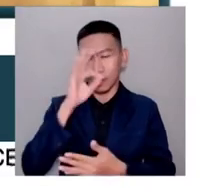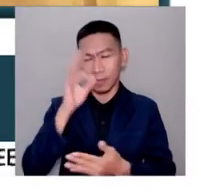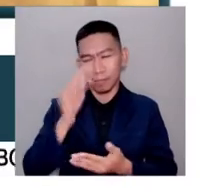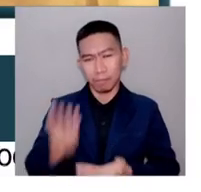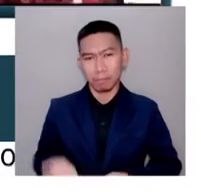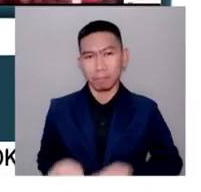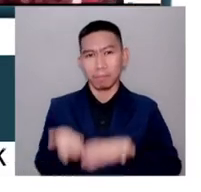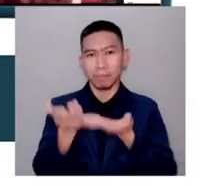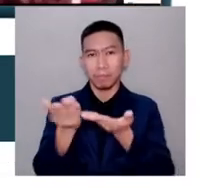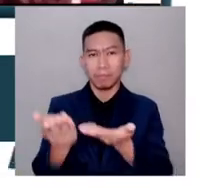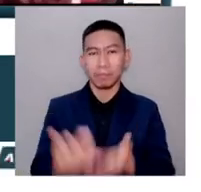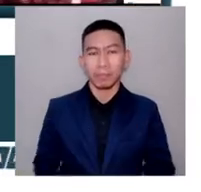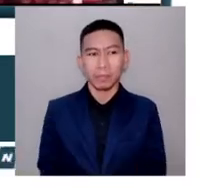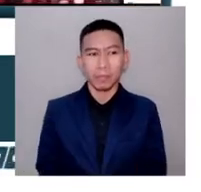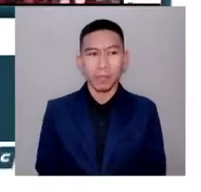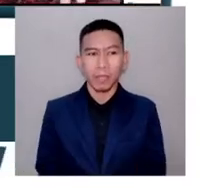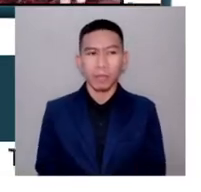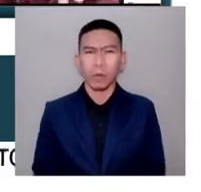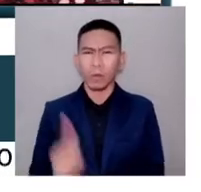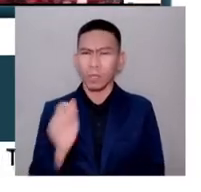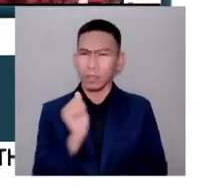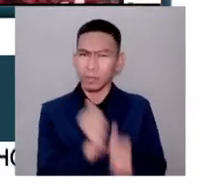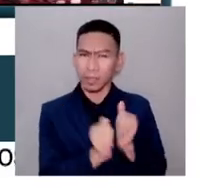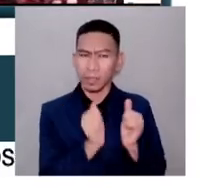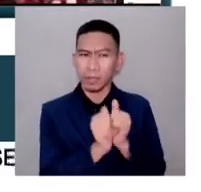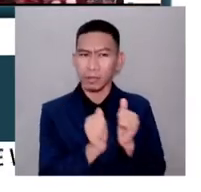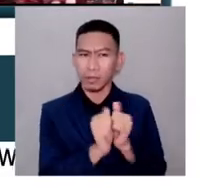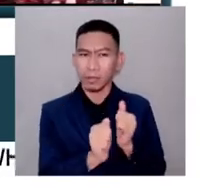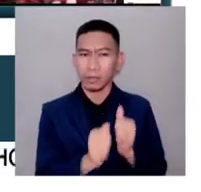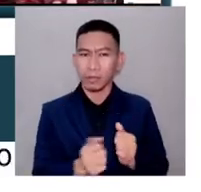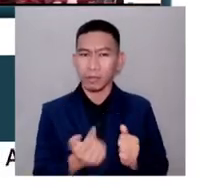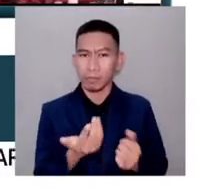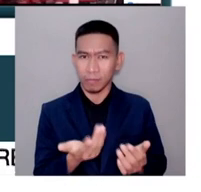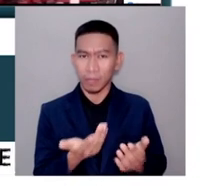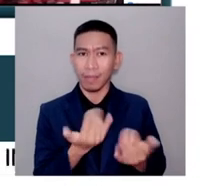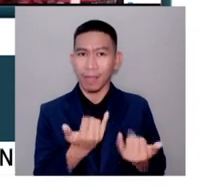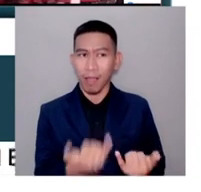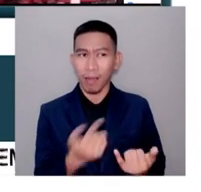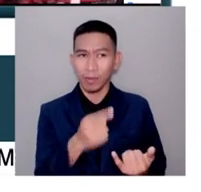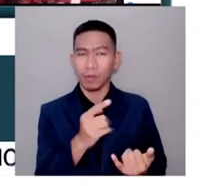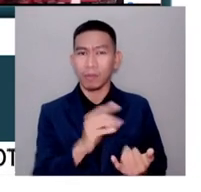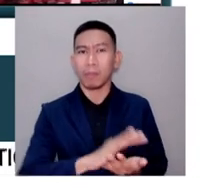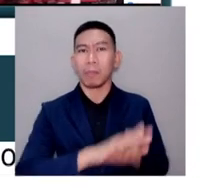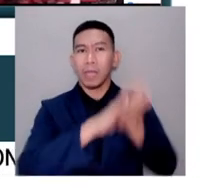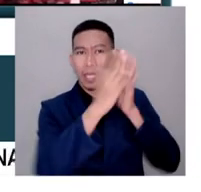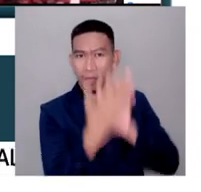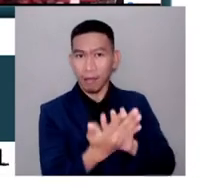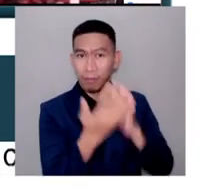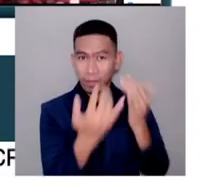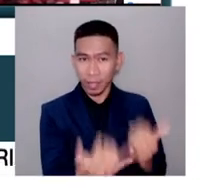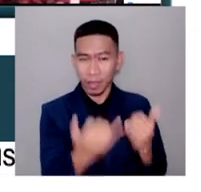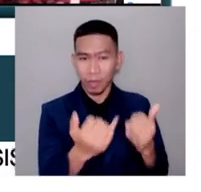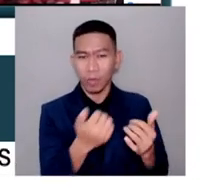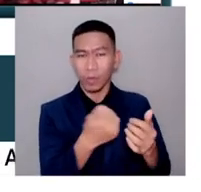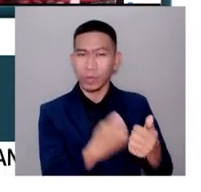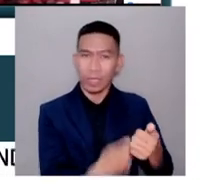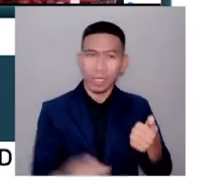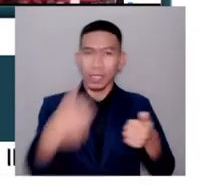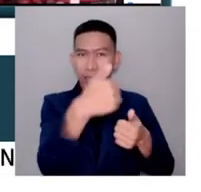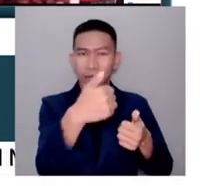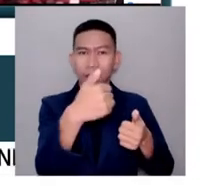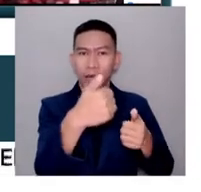What does this mean, though? You being now the leader of the opposition, what does this mean